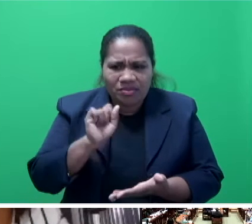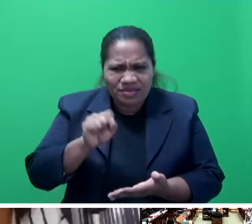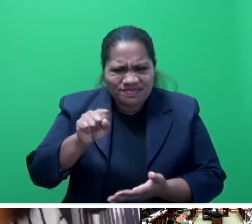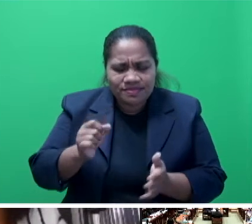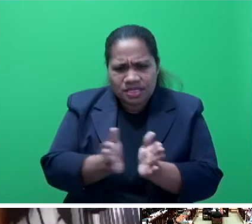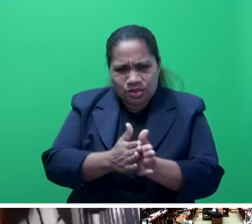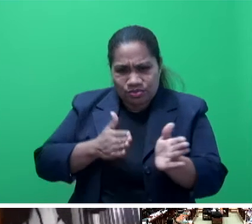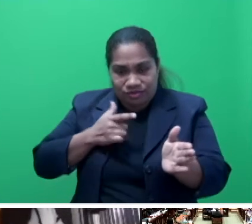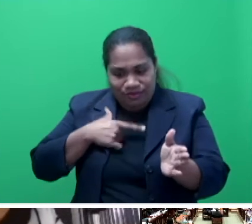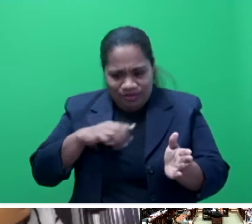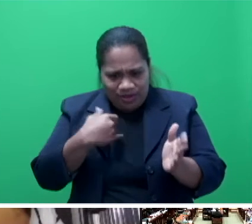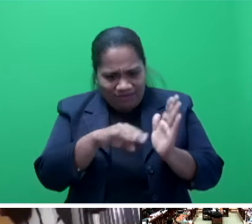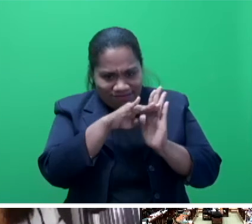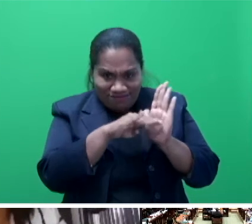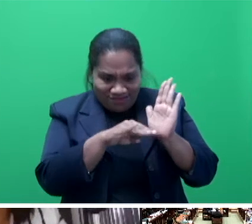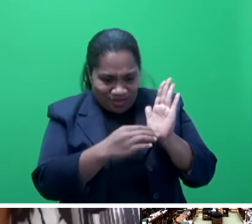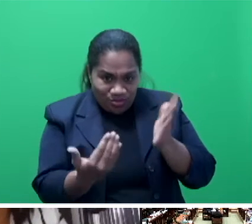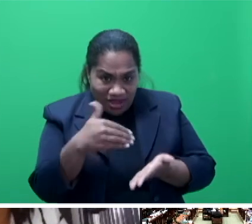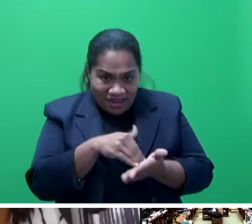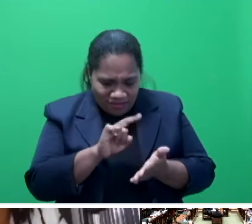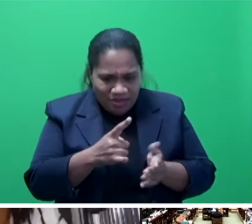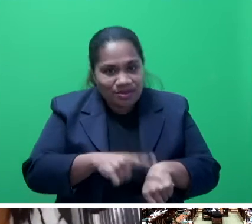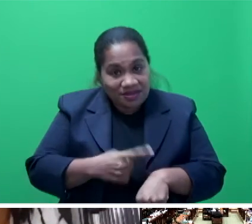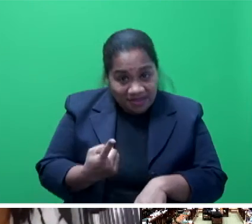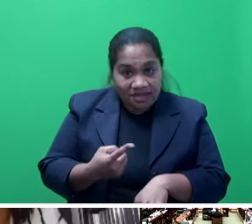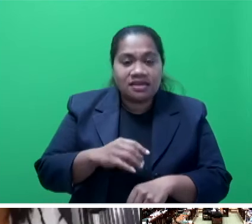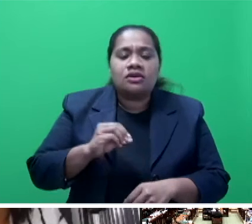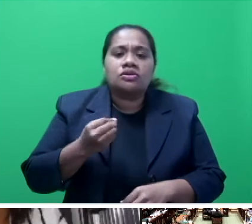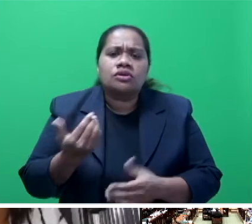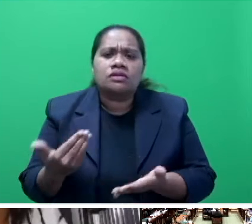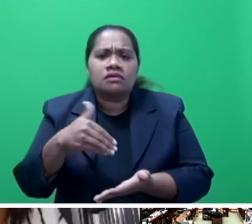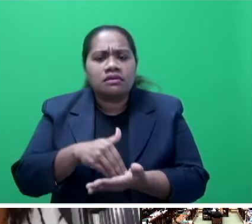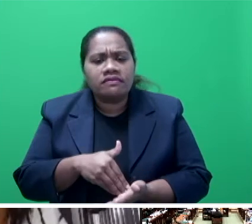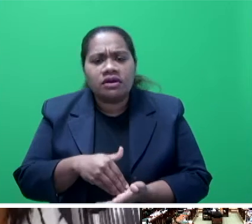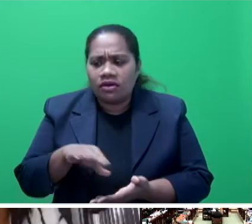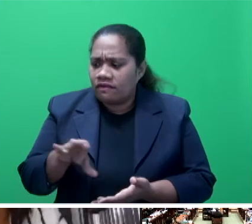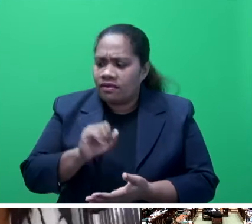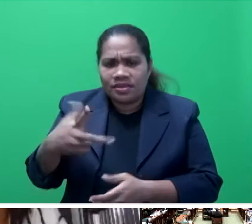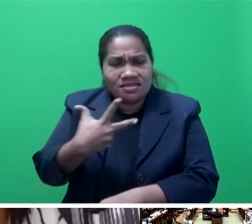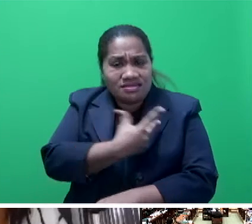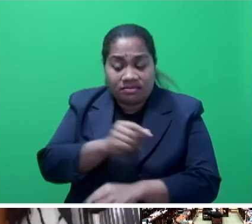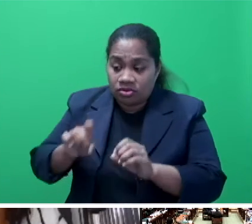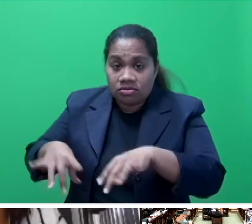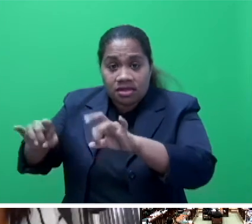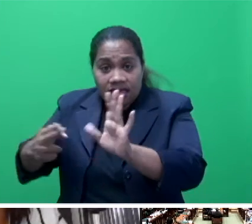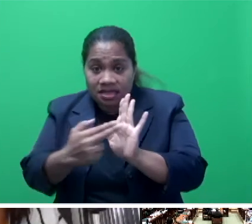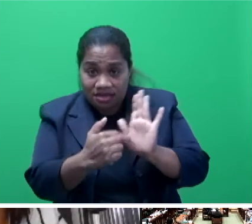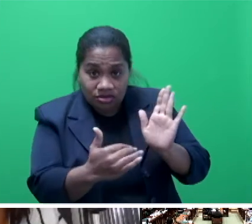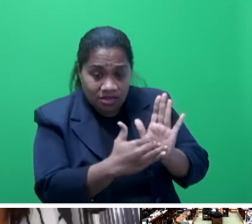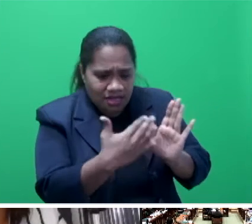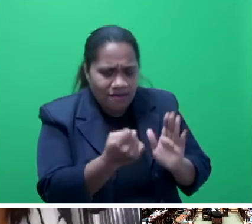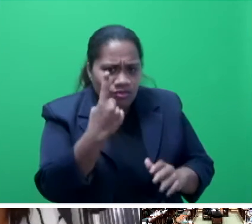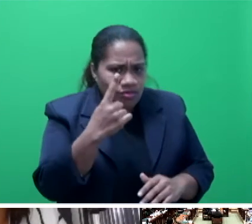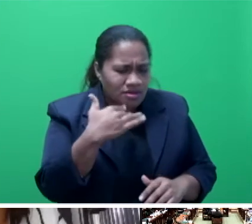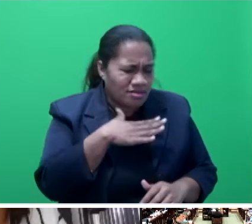schedule, this has been boosted by the arrival of vaccines that are coming through Abu Valley in Australia, and also New Zealand, and 100,000 that